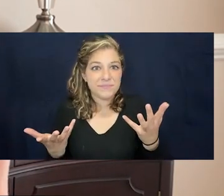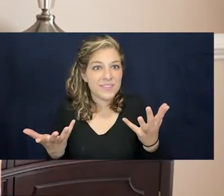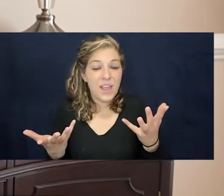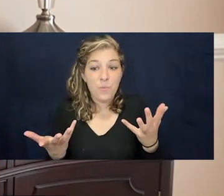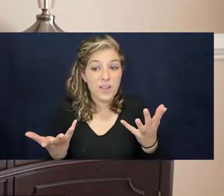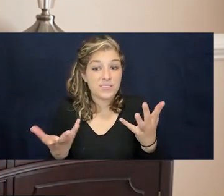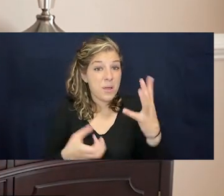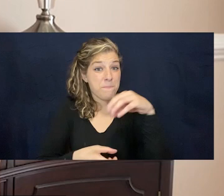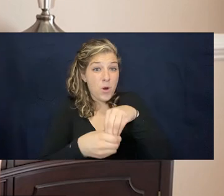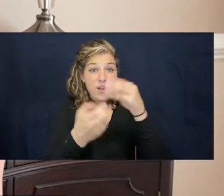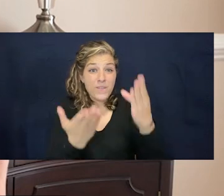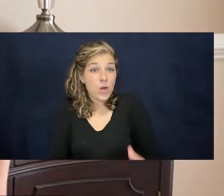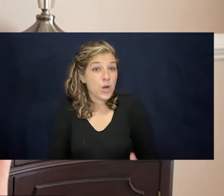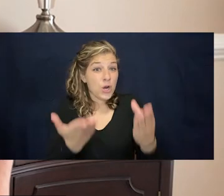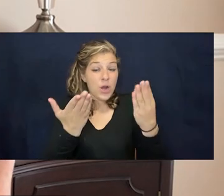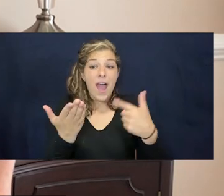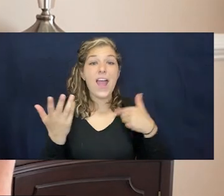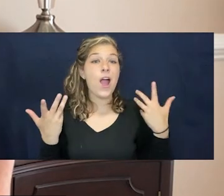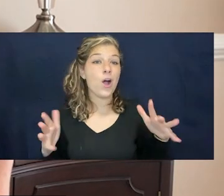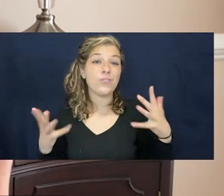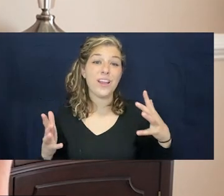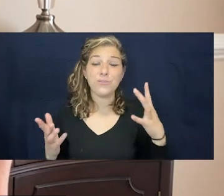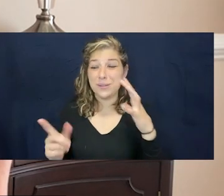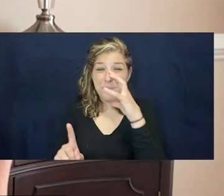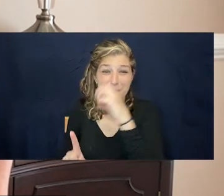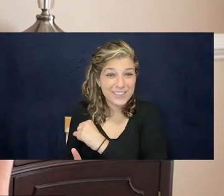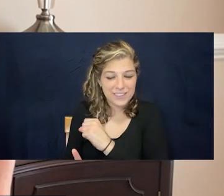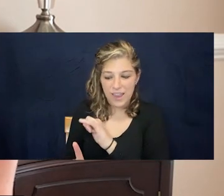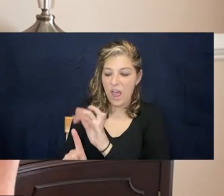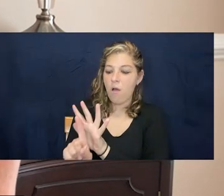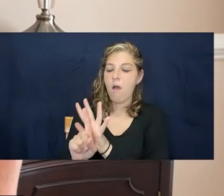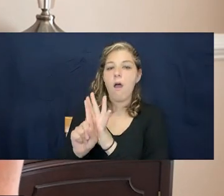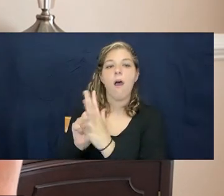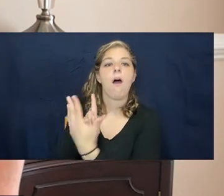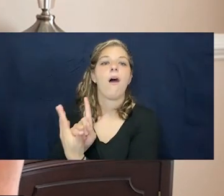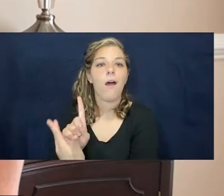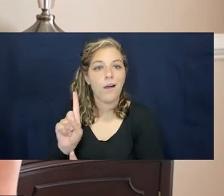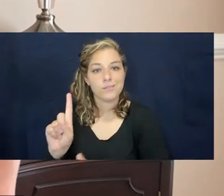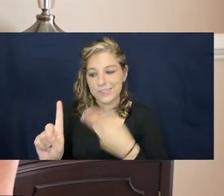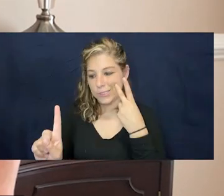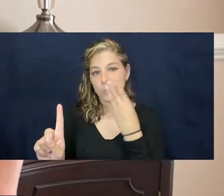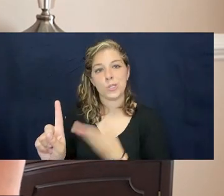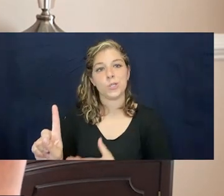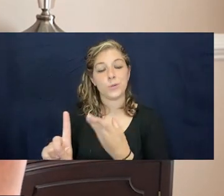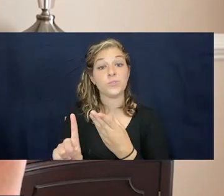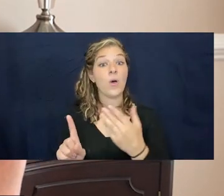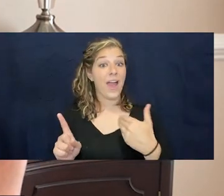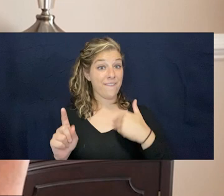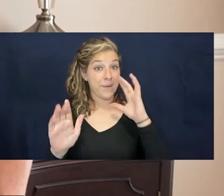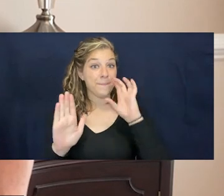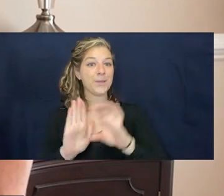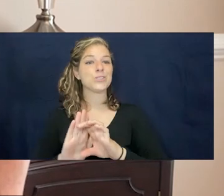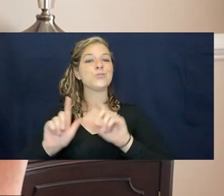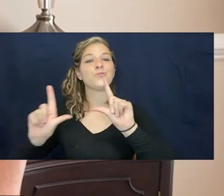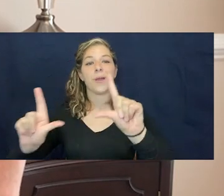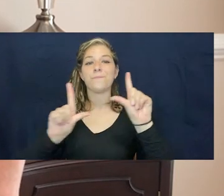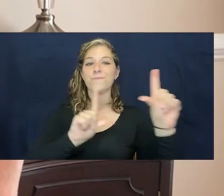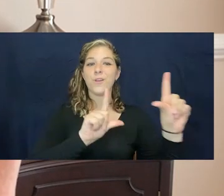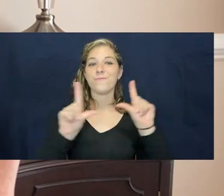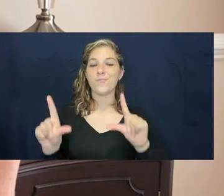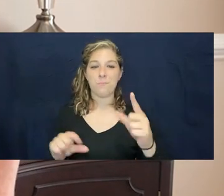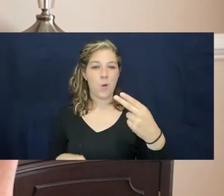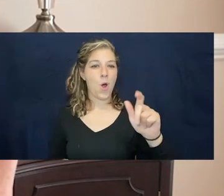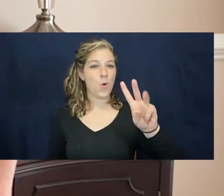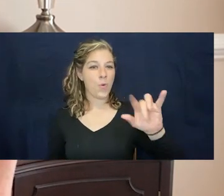that was a part of her that I had already been missing. So I have those first series of pictures framed in